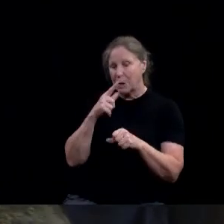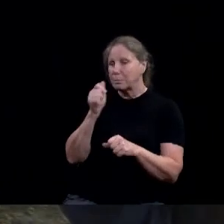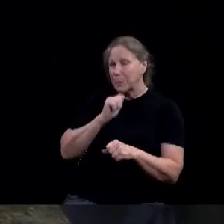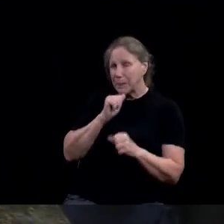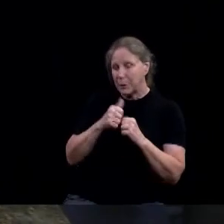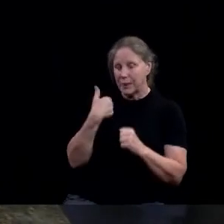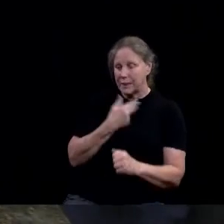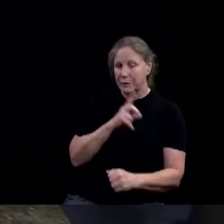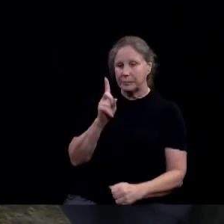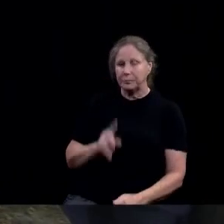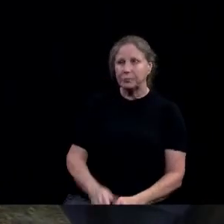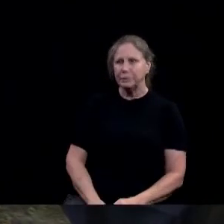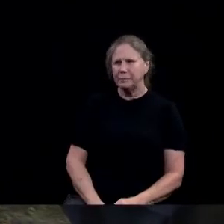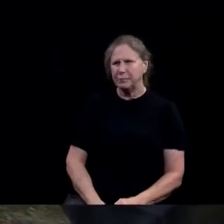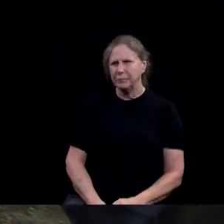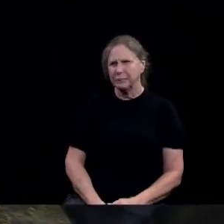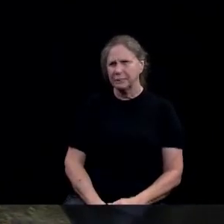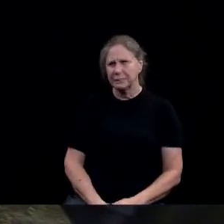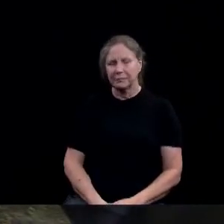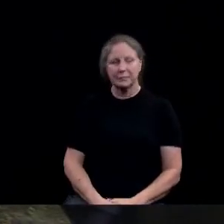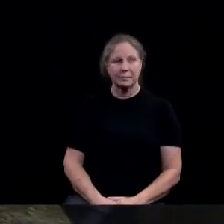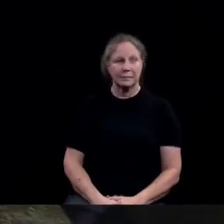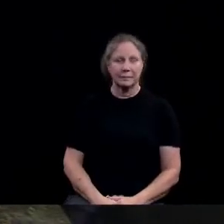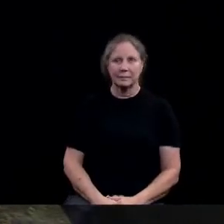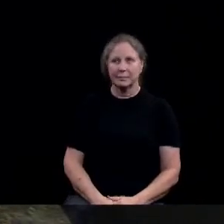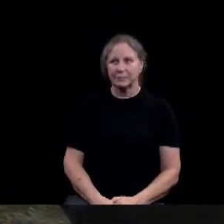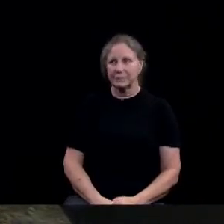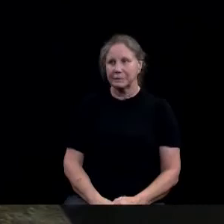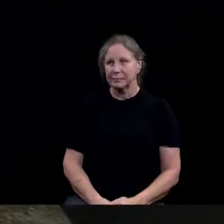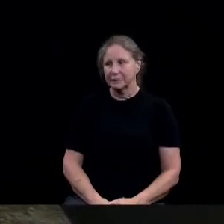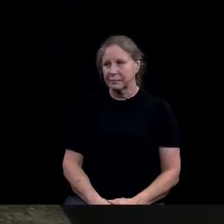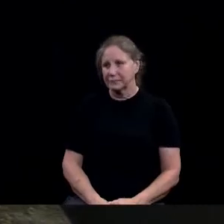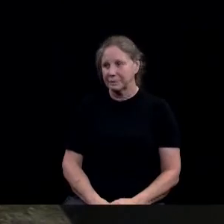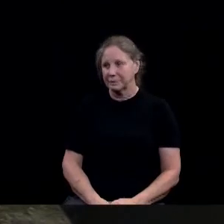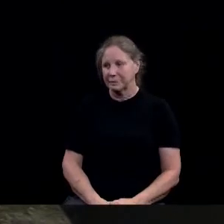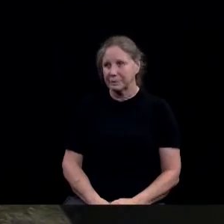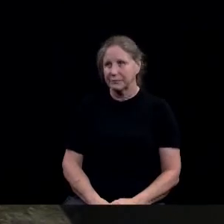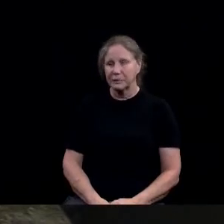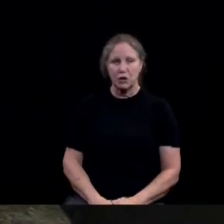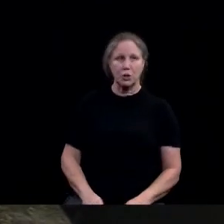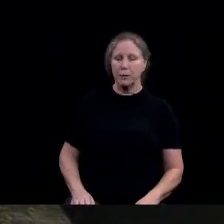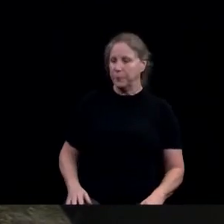Go ahead, Jim. Can you get your presentation up?